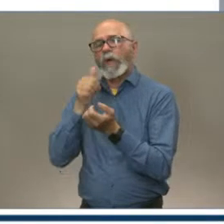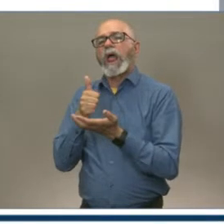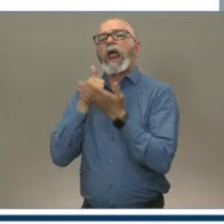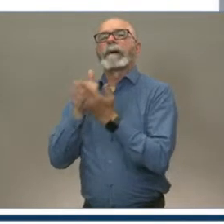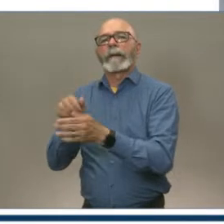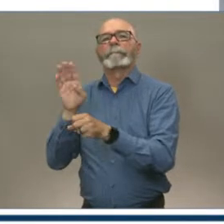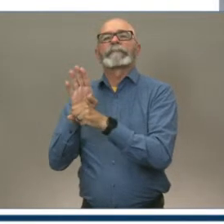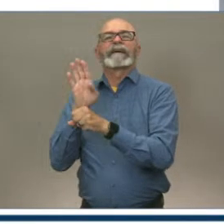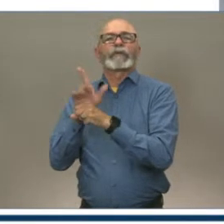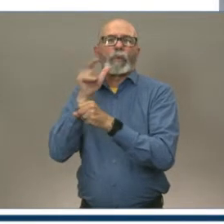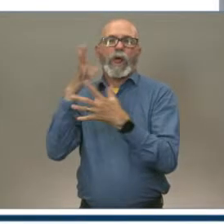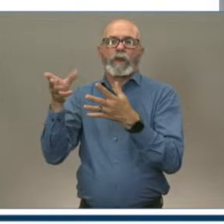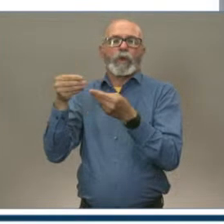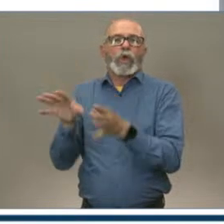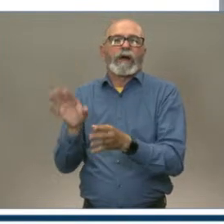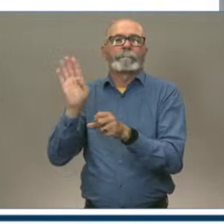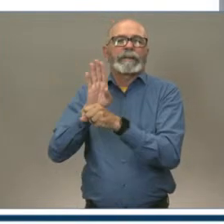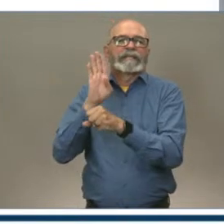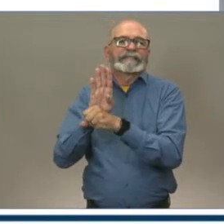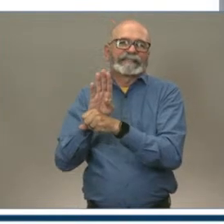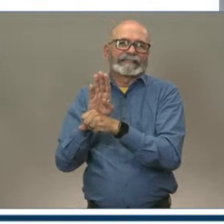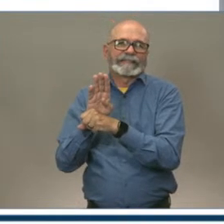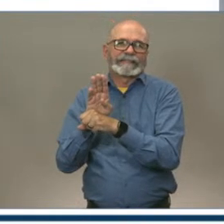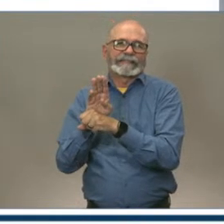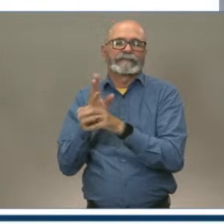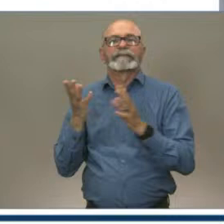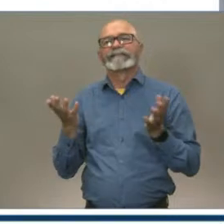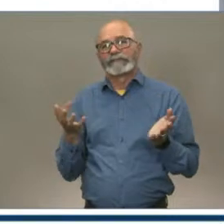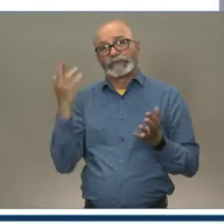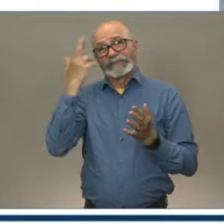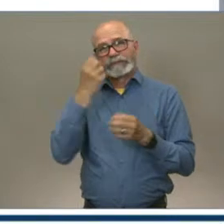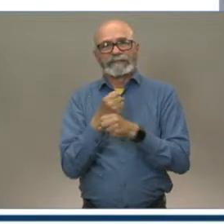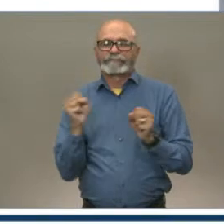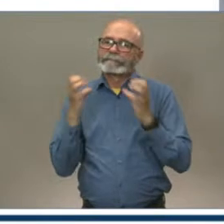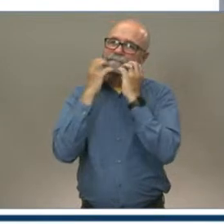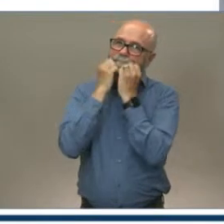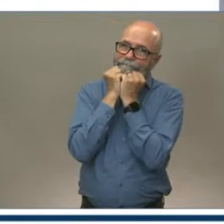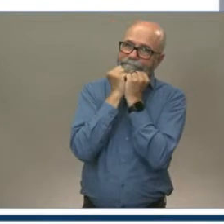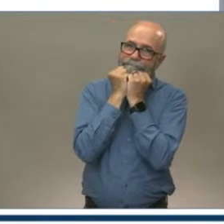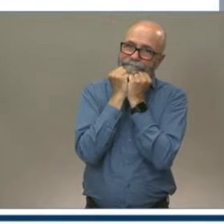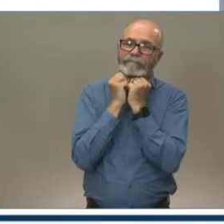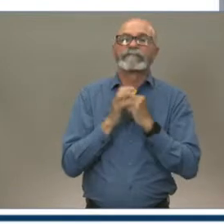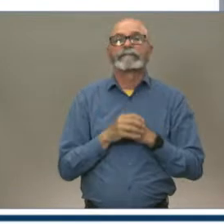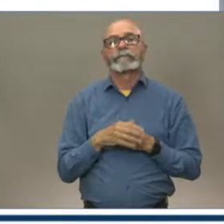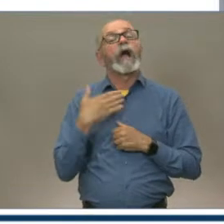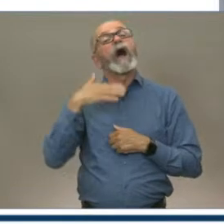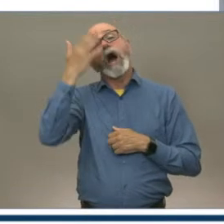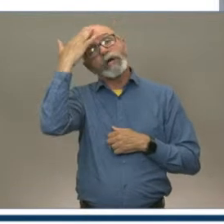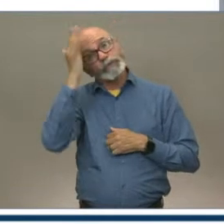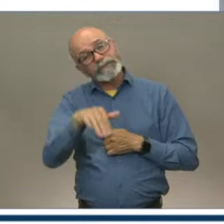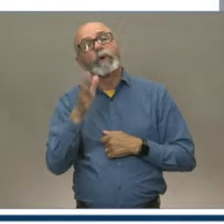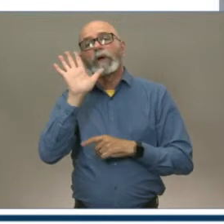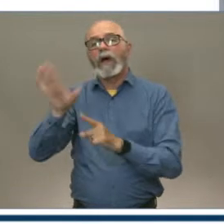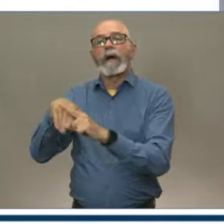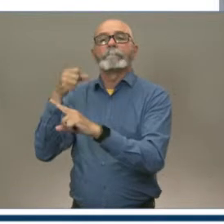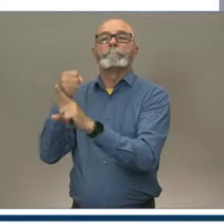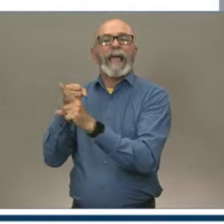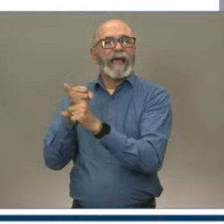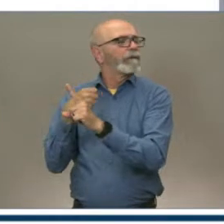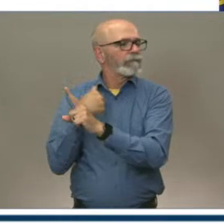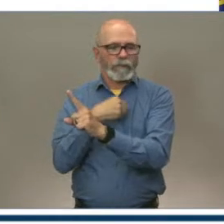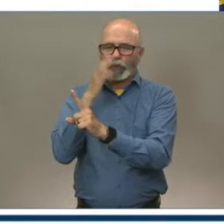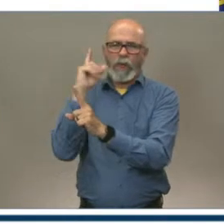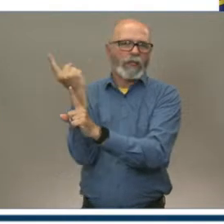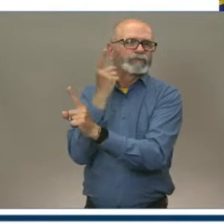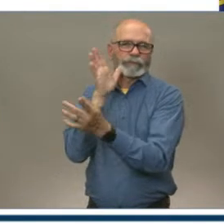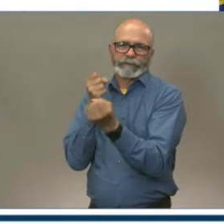had to close because we had to look out for public safety first. So we recognize that they're going to have an impact, and we'll be there to support them. Next, we'll go